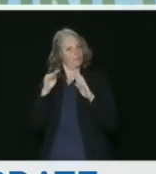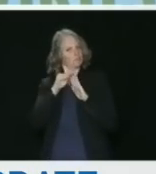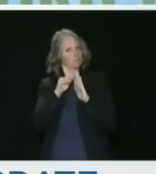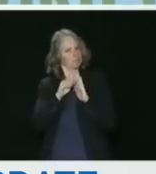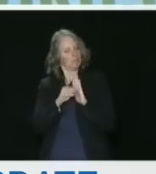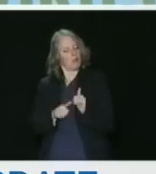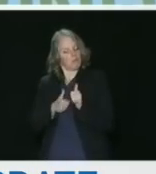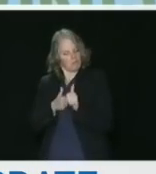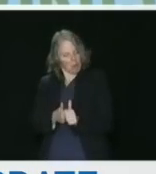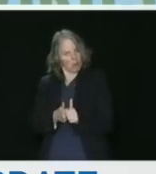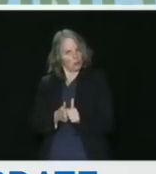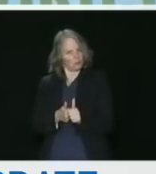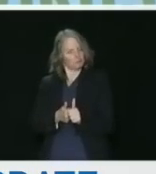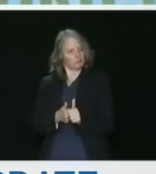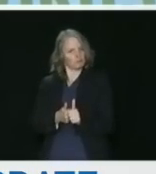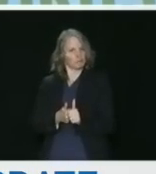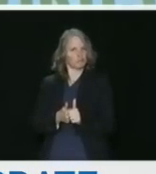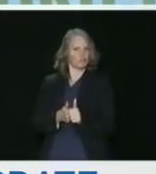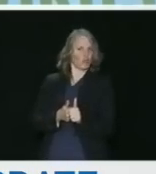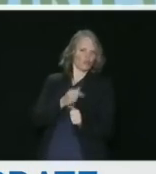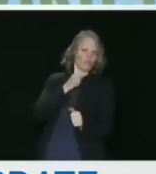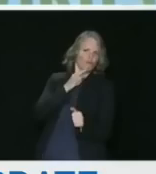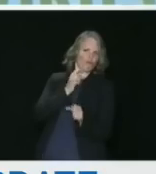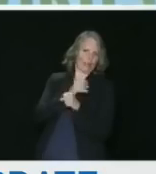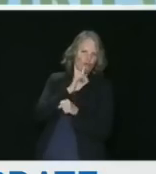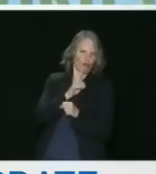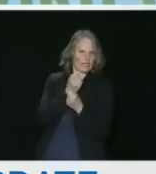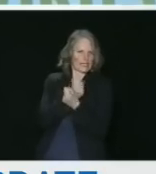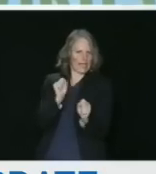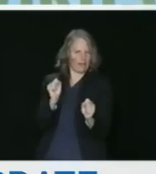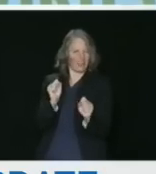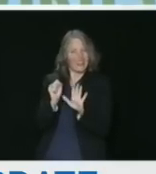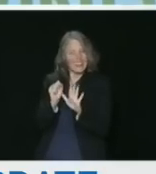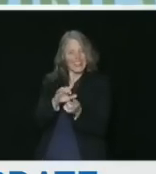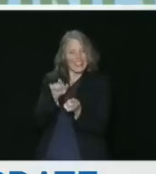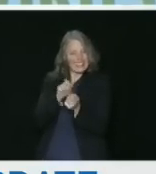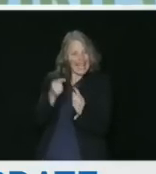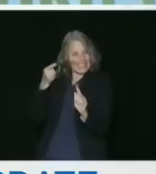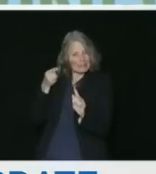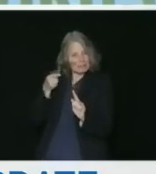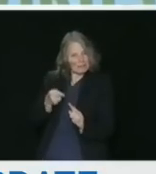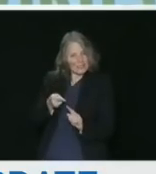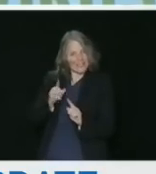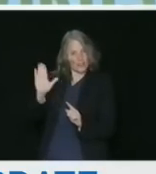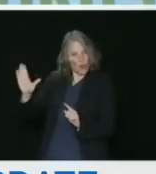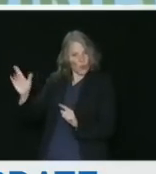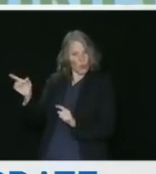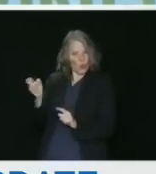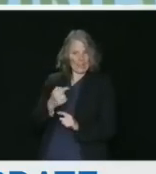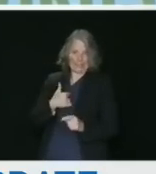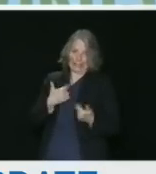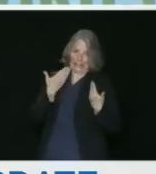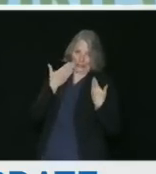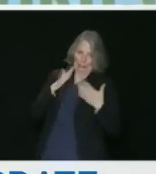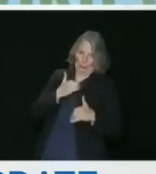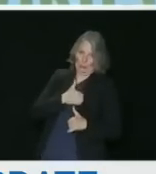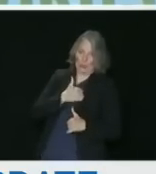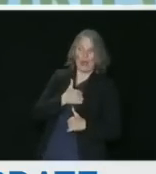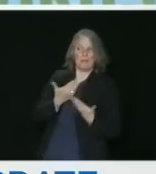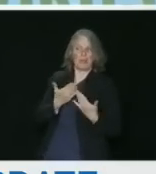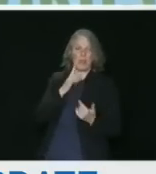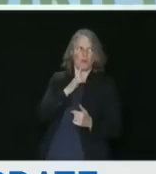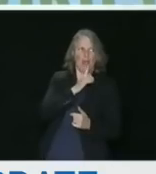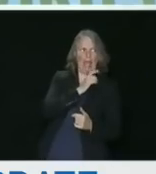place. I don't know the details on your question, so we may have to follow up on that